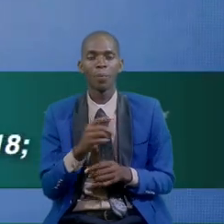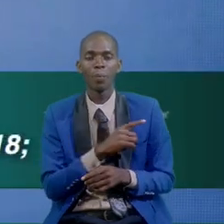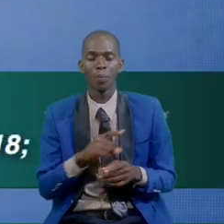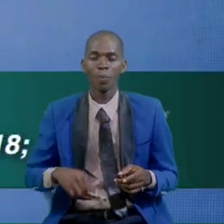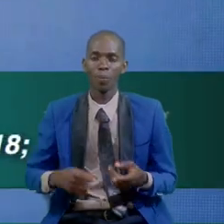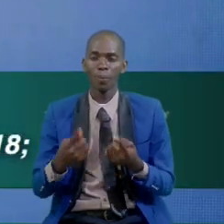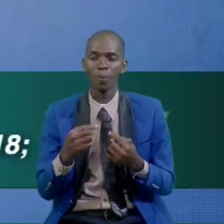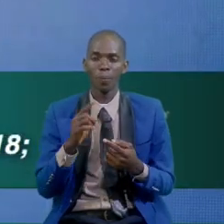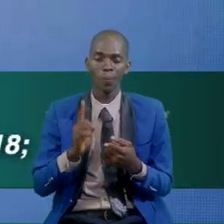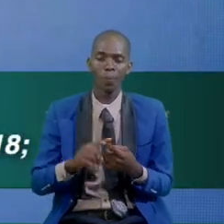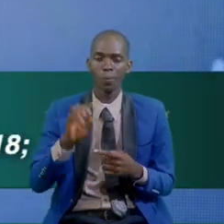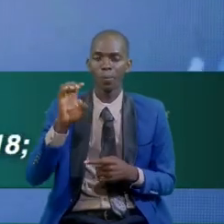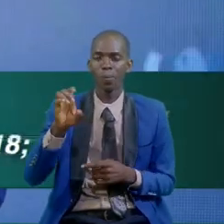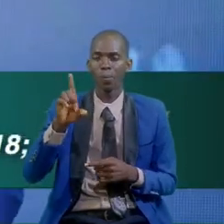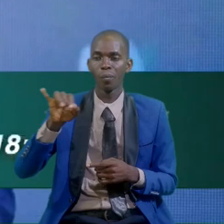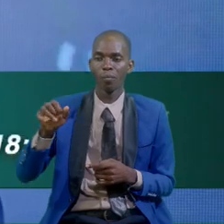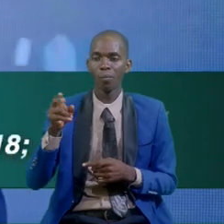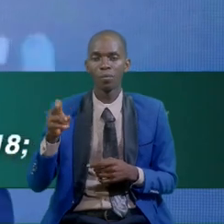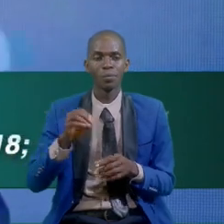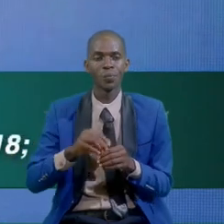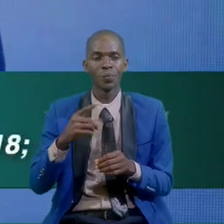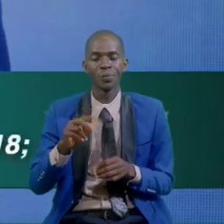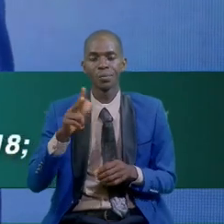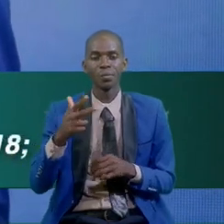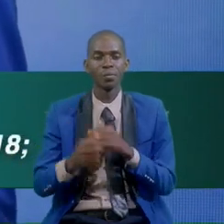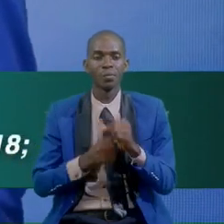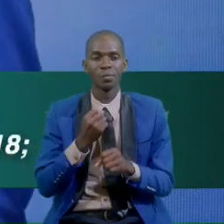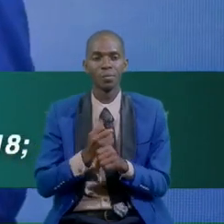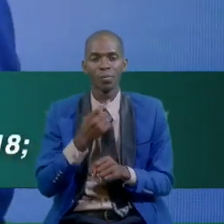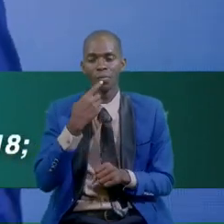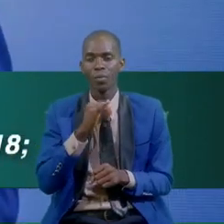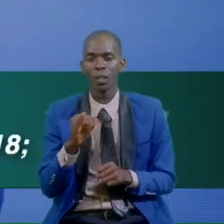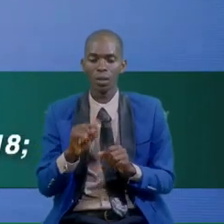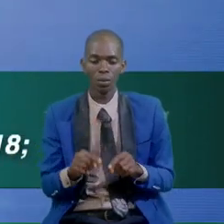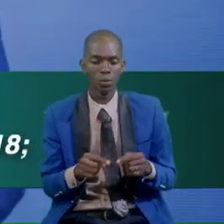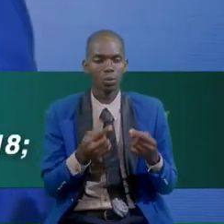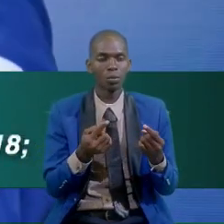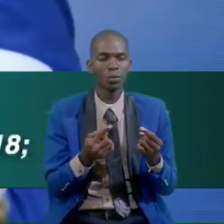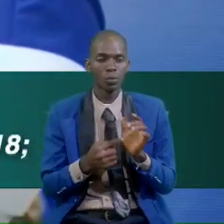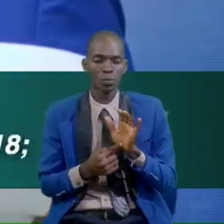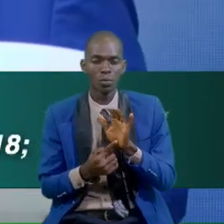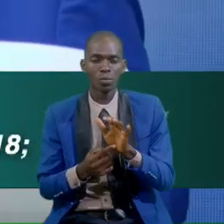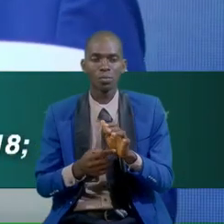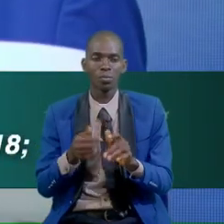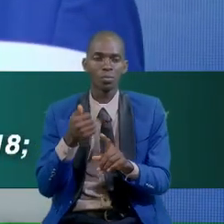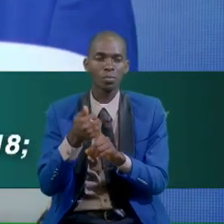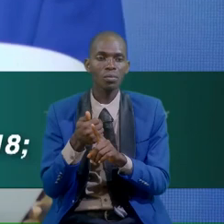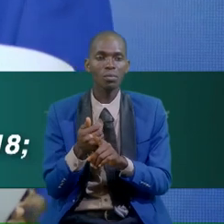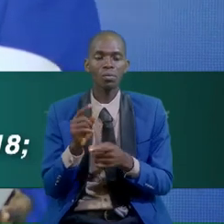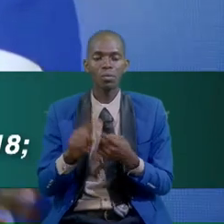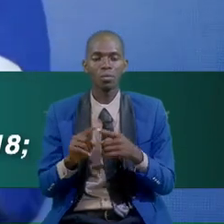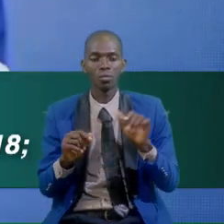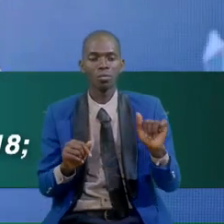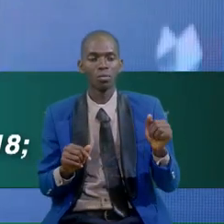came to Elijah in the third year, saying, go, show thyself unto